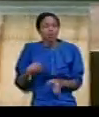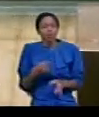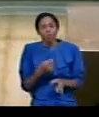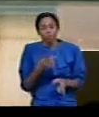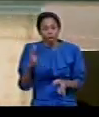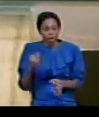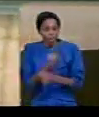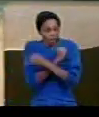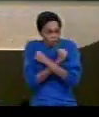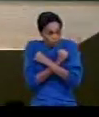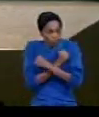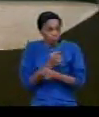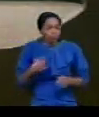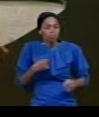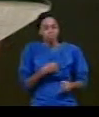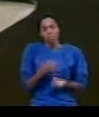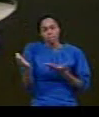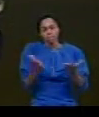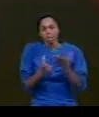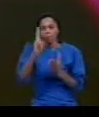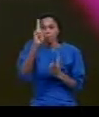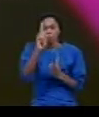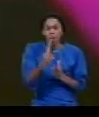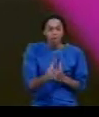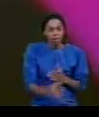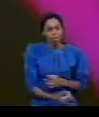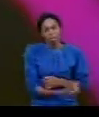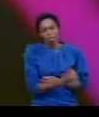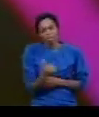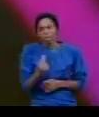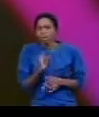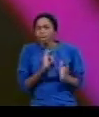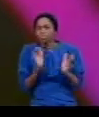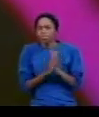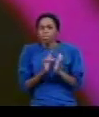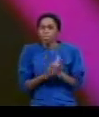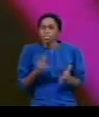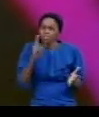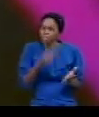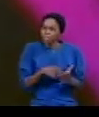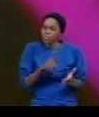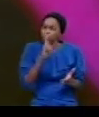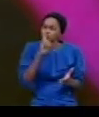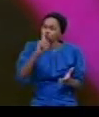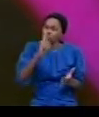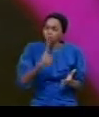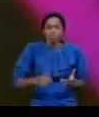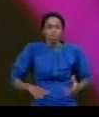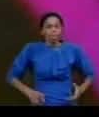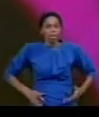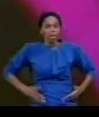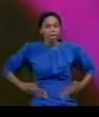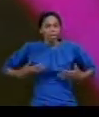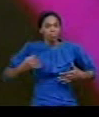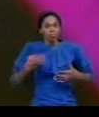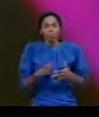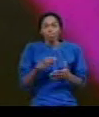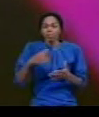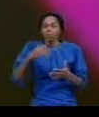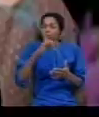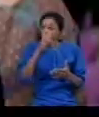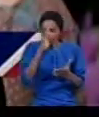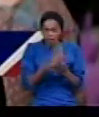one another. I pray that this new life of the real believer in Christ will be produced in